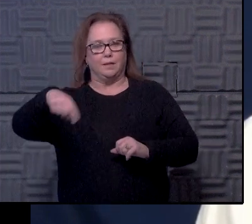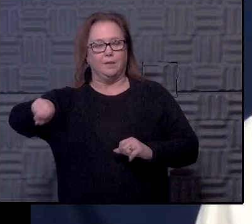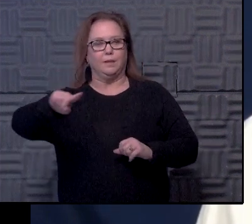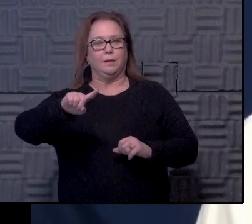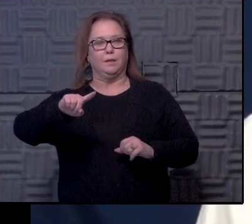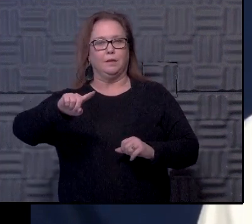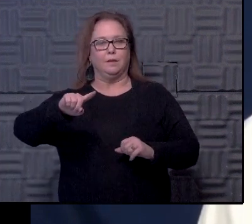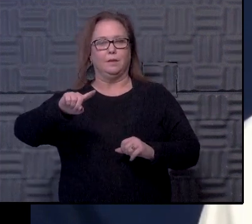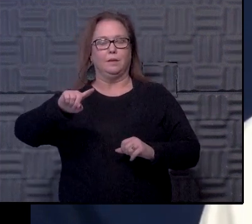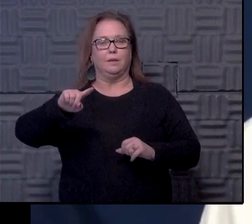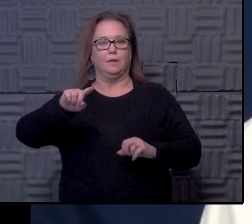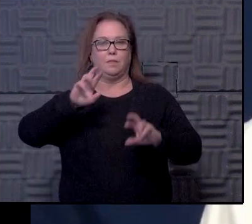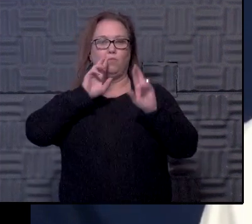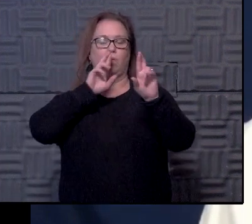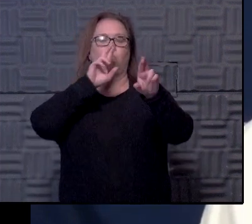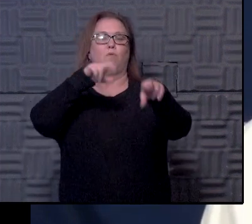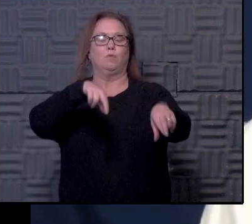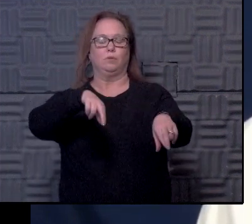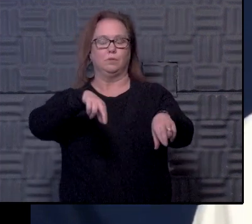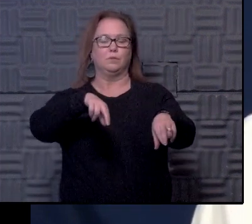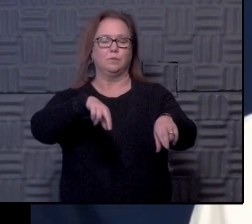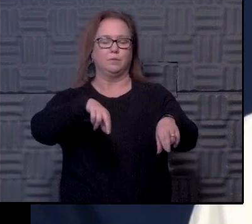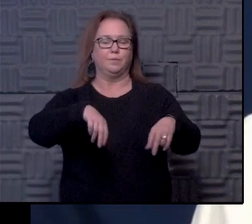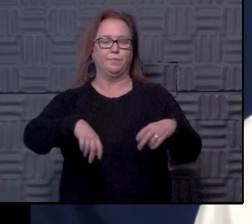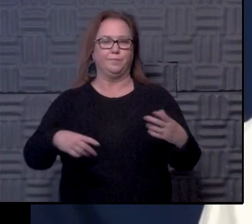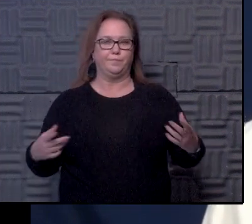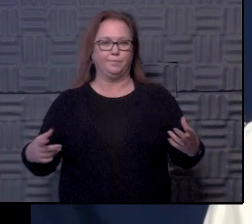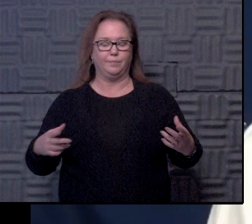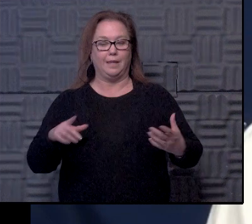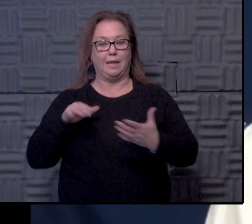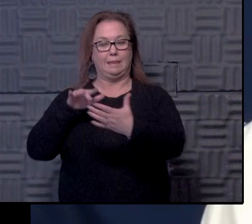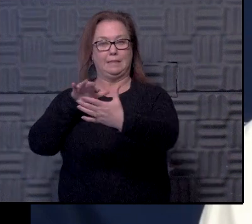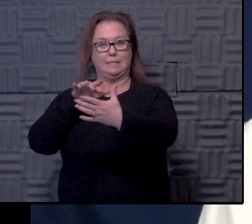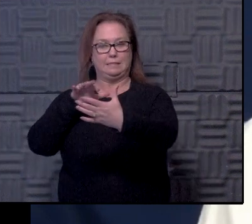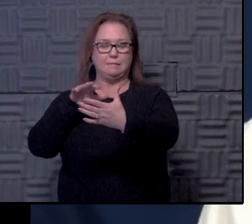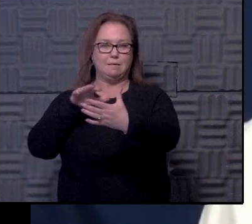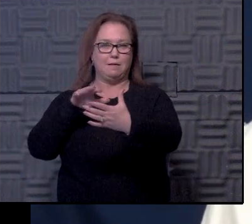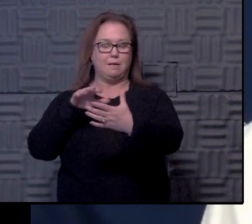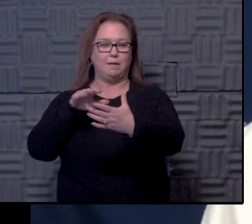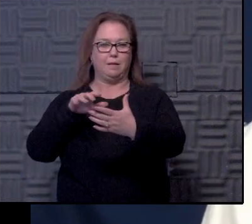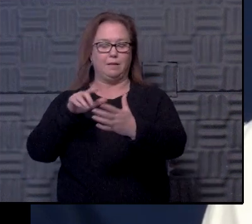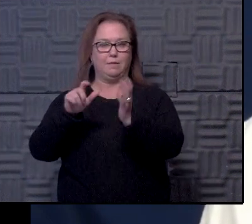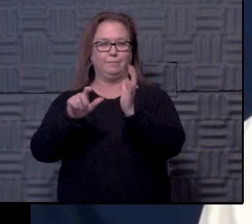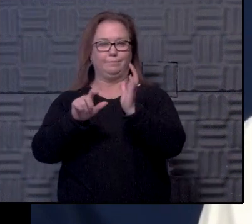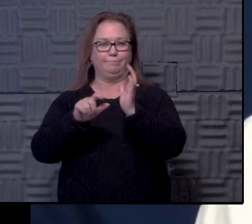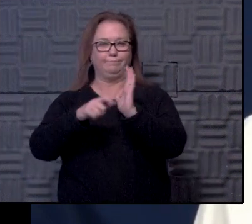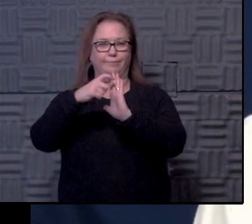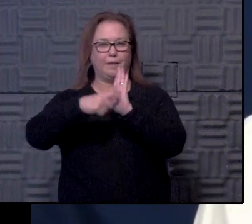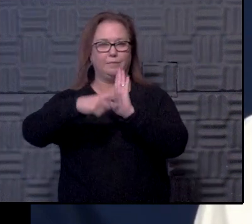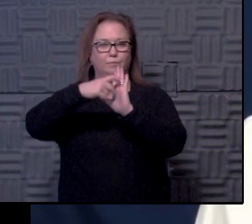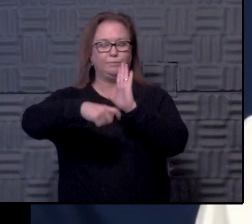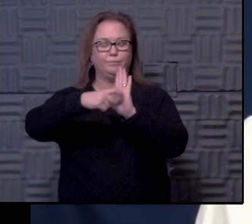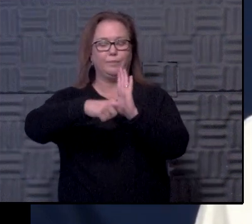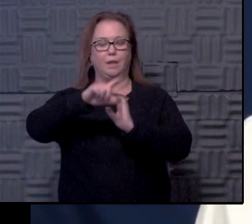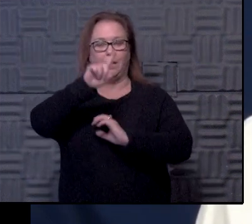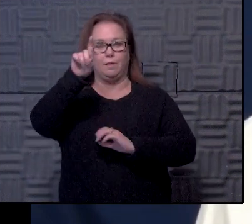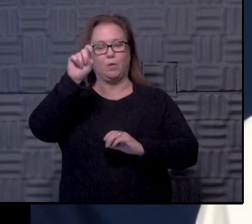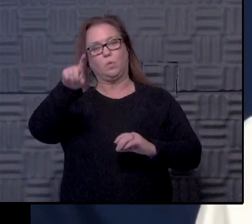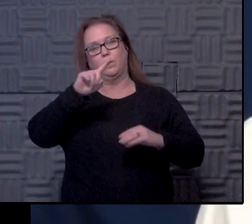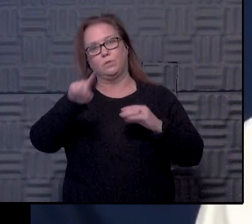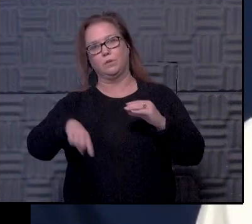of anecdotal reports and also in the study, the literature. This question